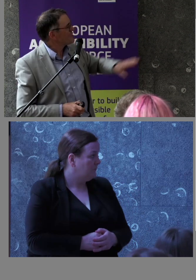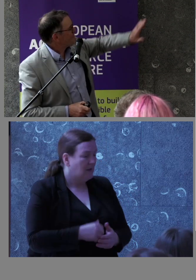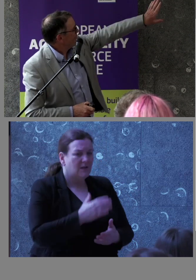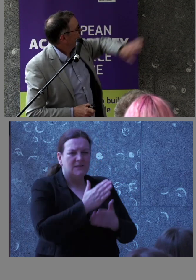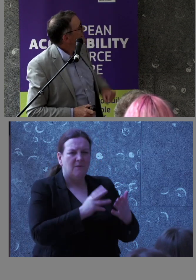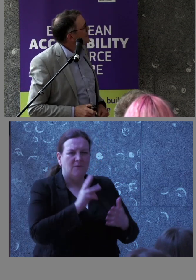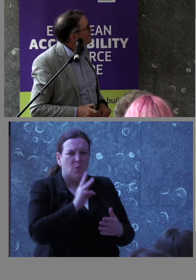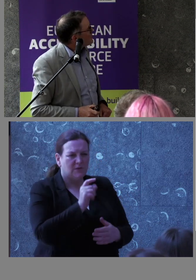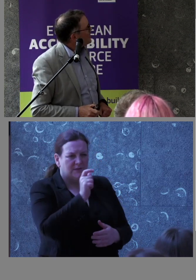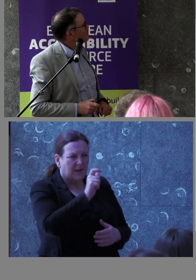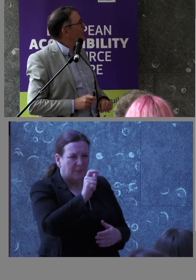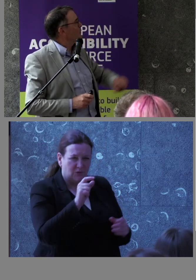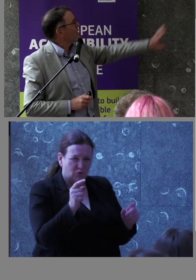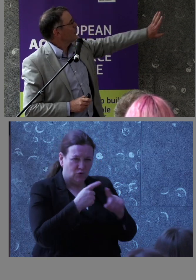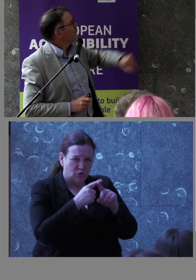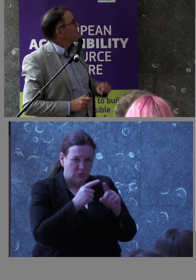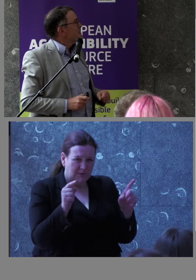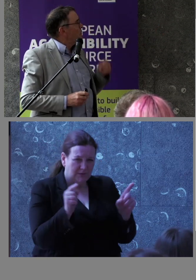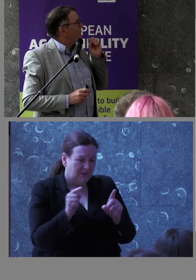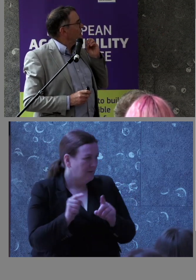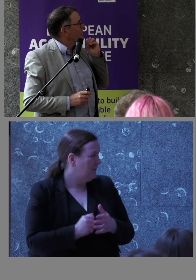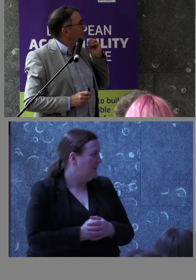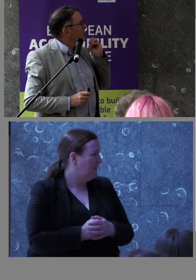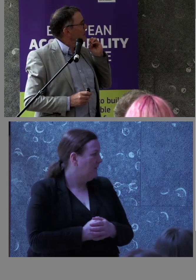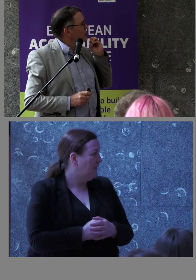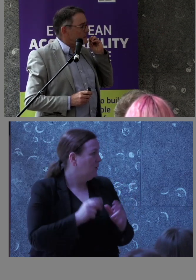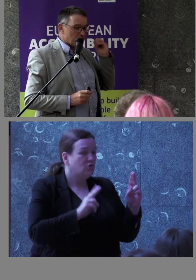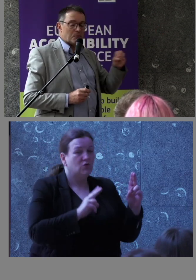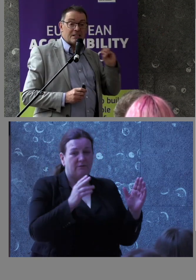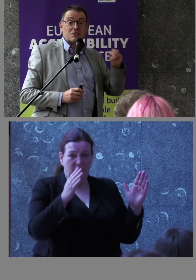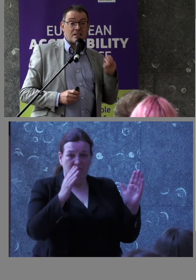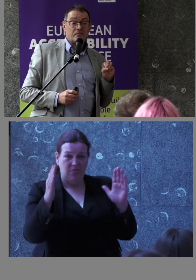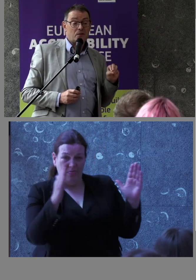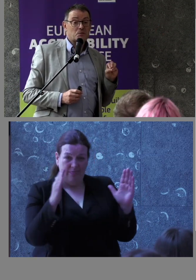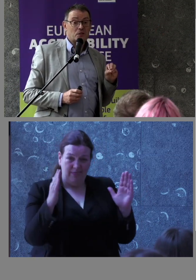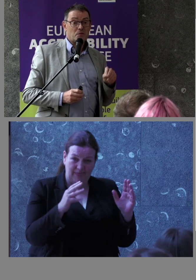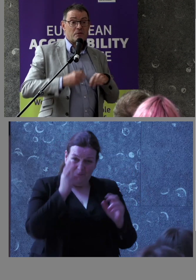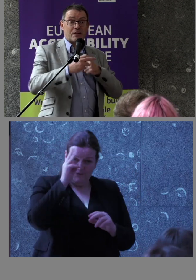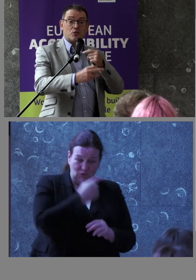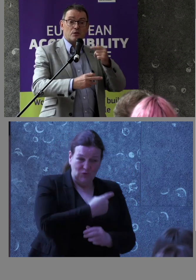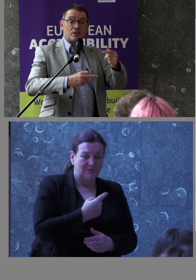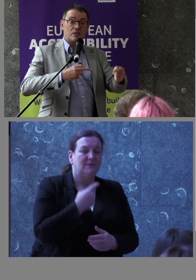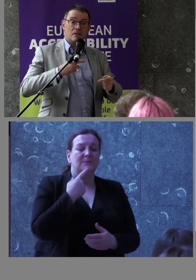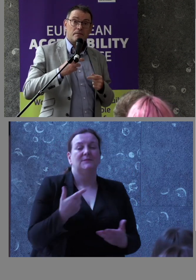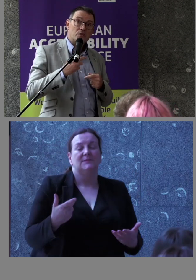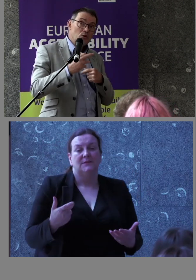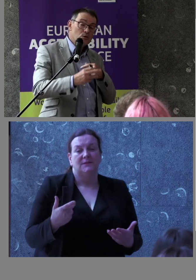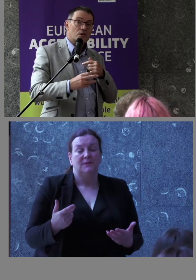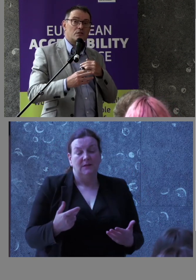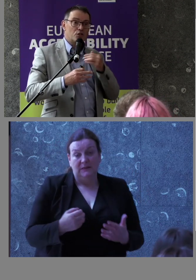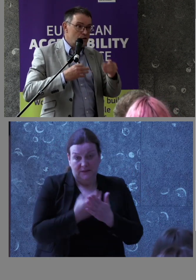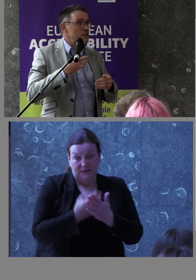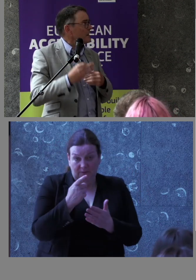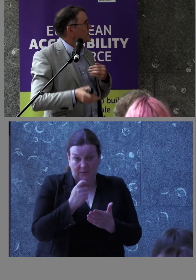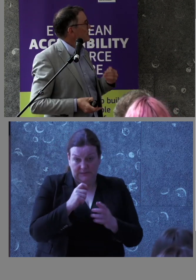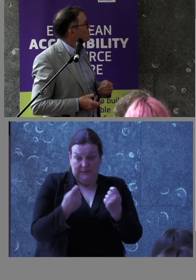We haven't finished, but we're on that journey. And it gives us this ability to have kind of accessibility at scale, because